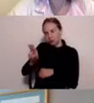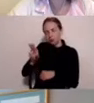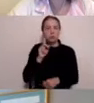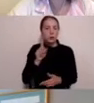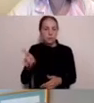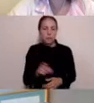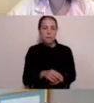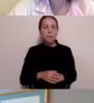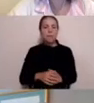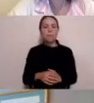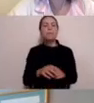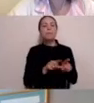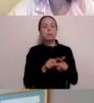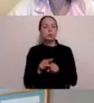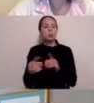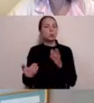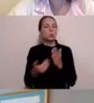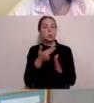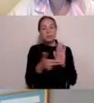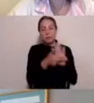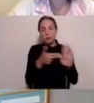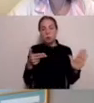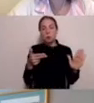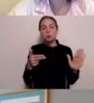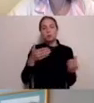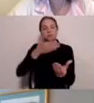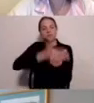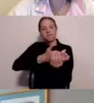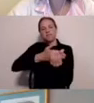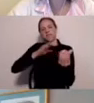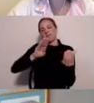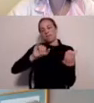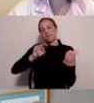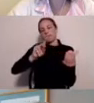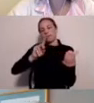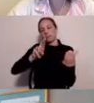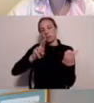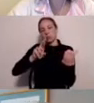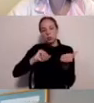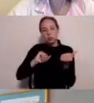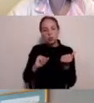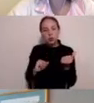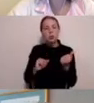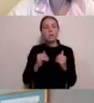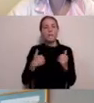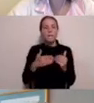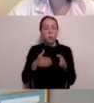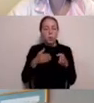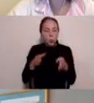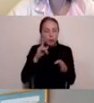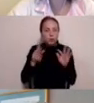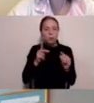So we also have a newly diagnosed finder that provides a way for people to track their medical information